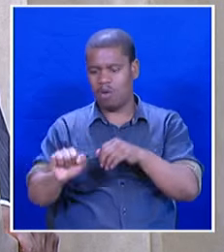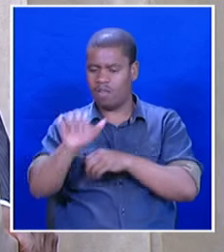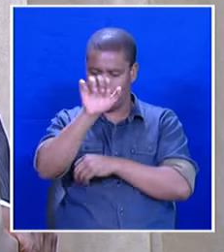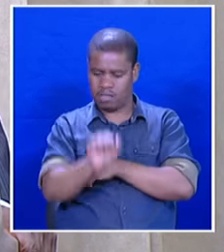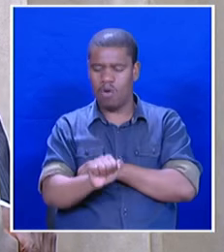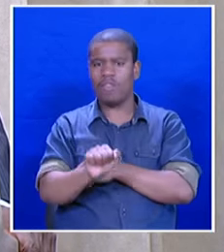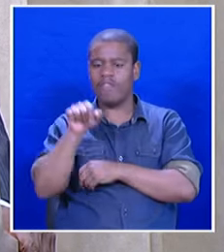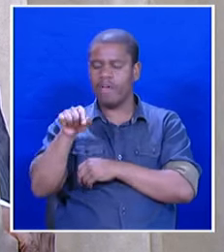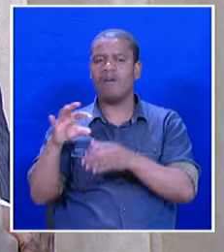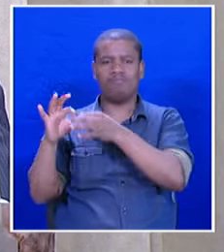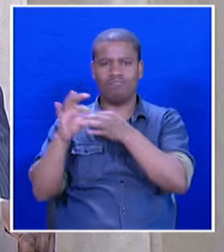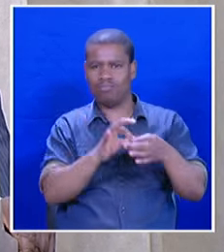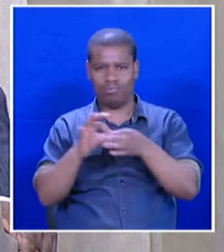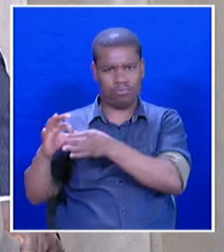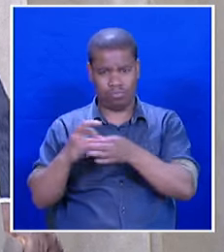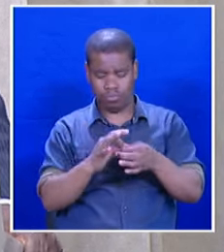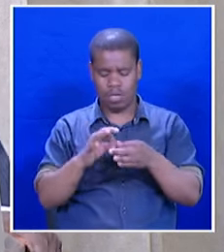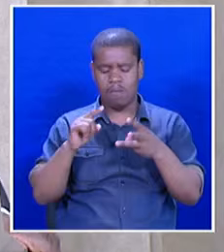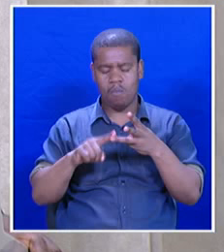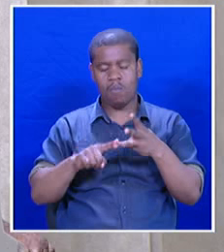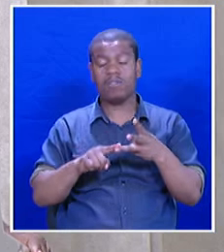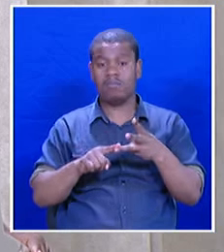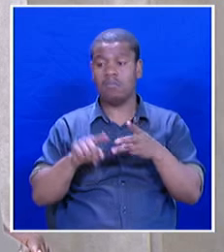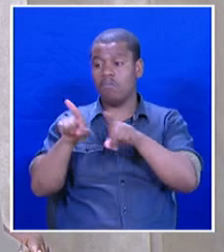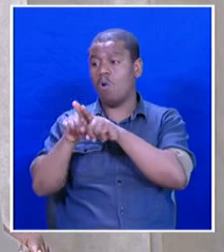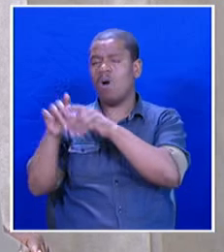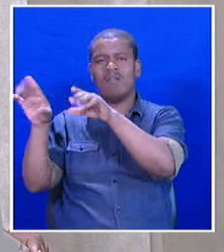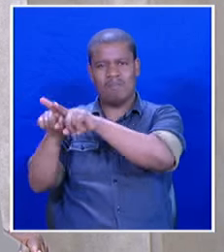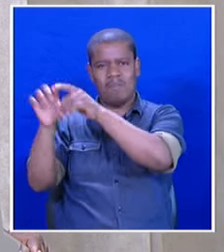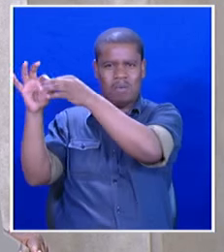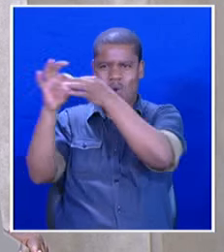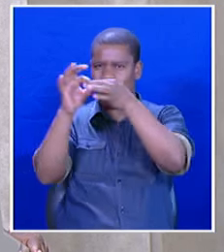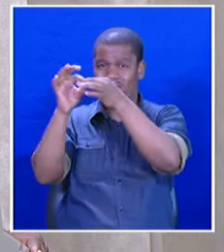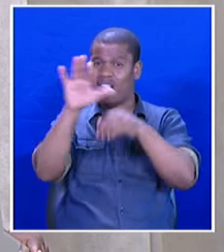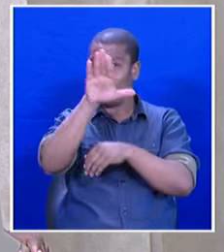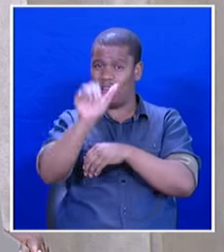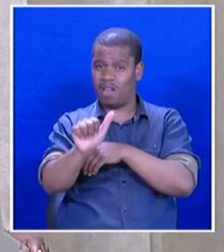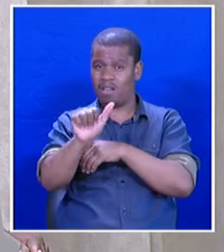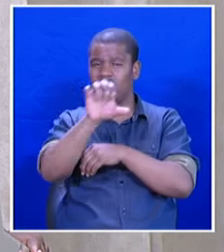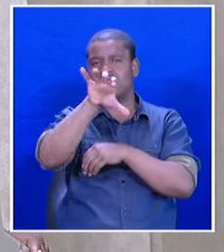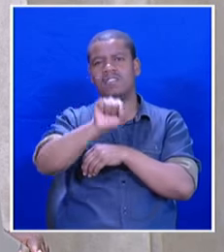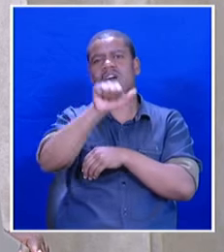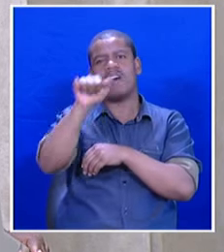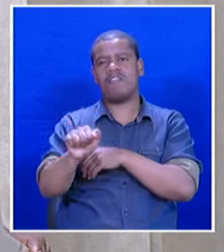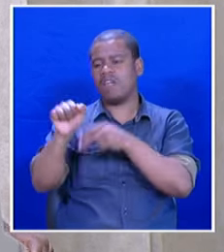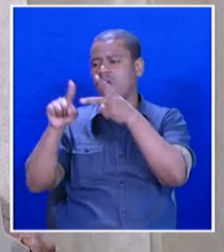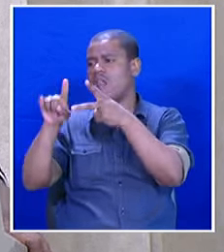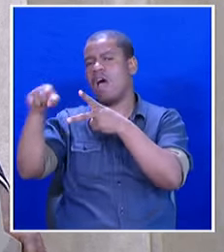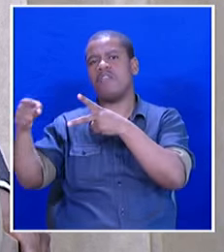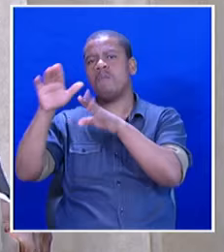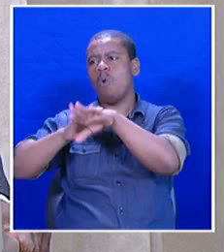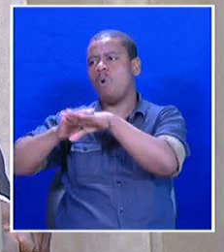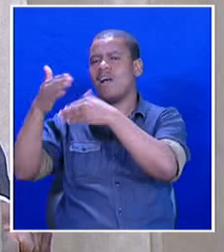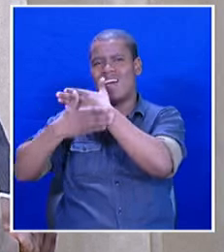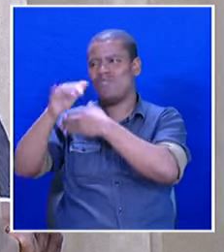focusing on cooperation between South Africa and other African countries. That is the main